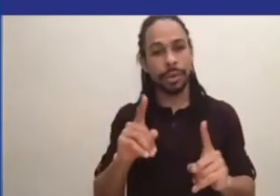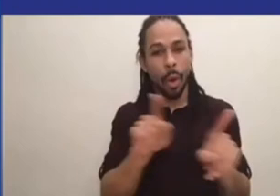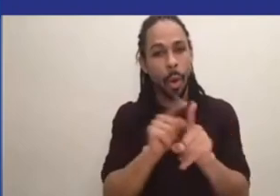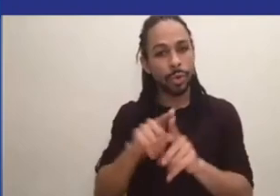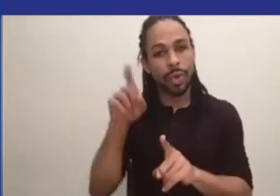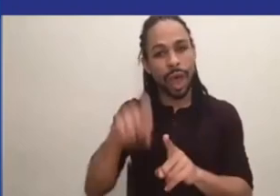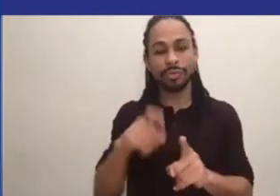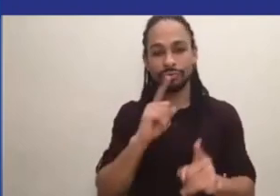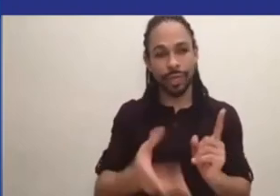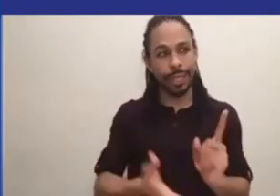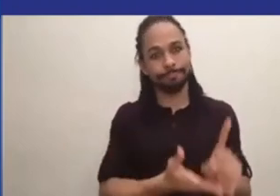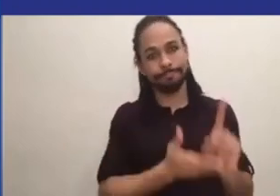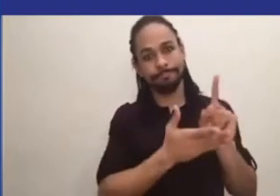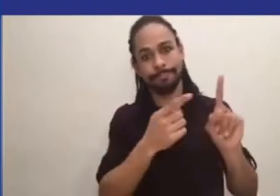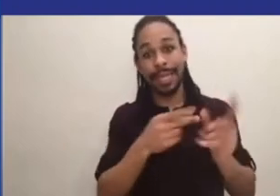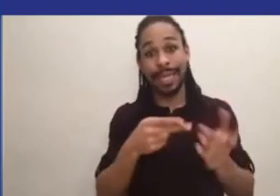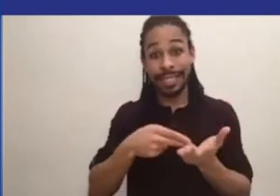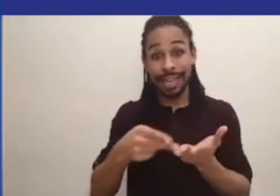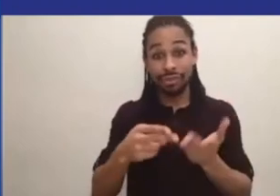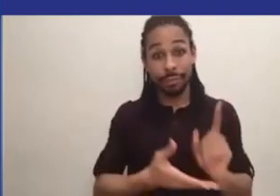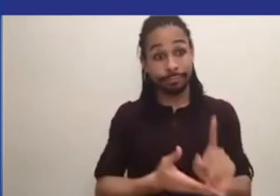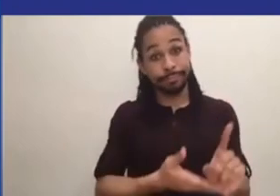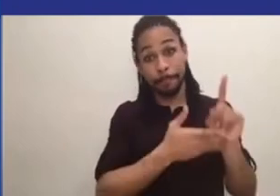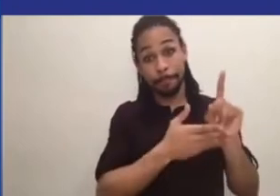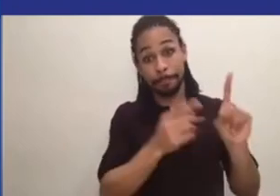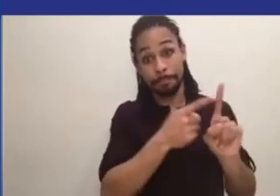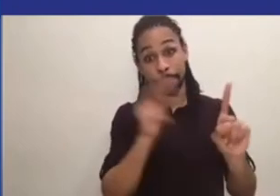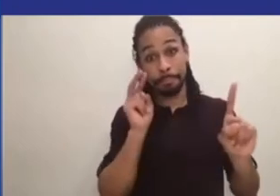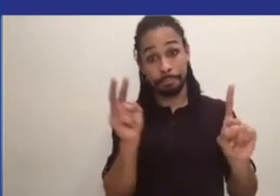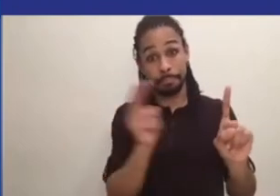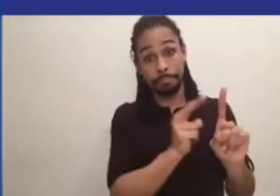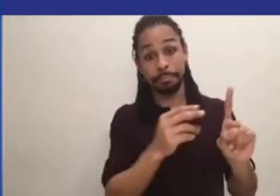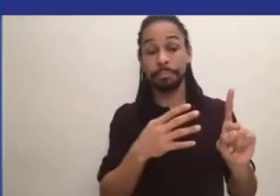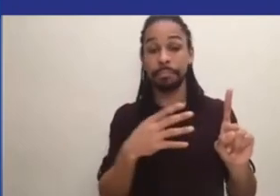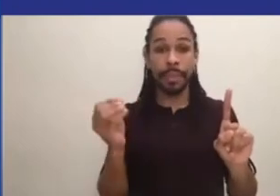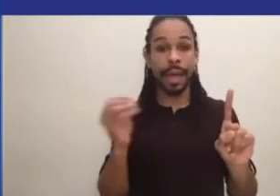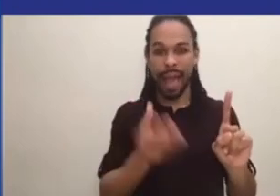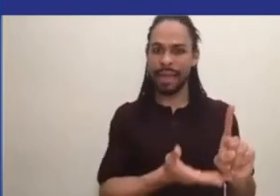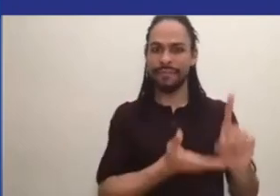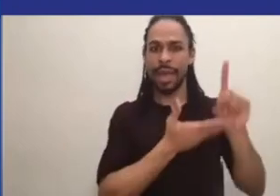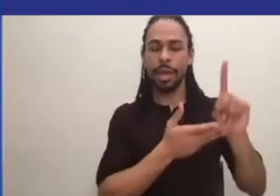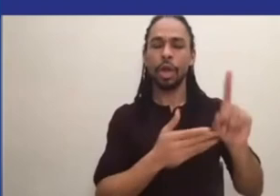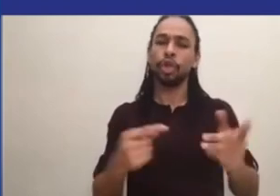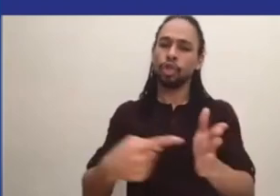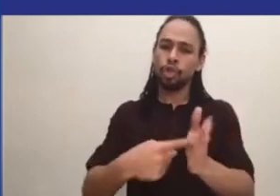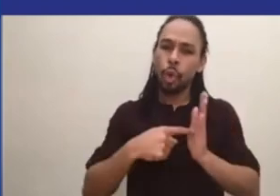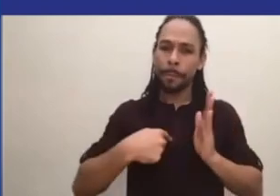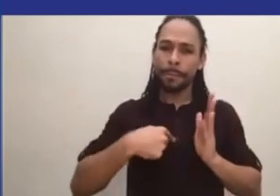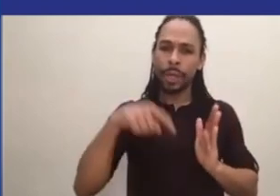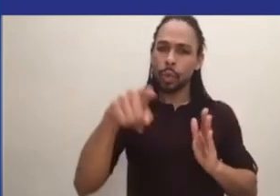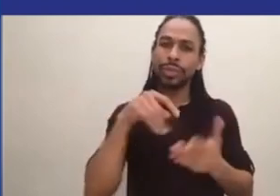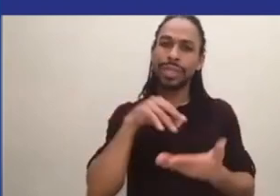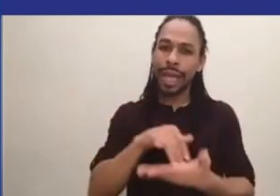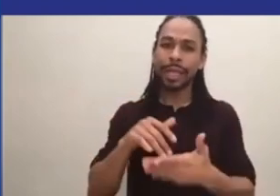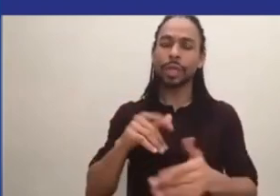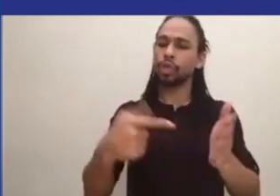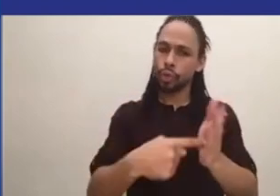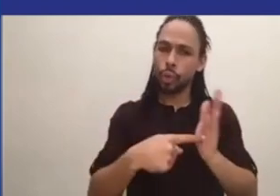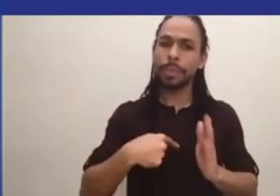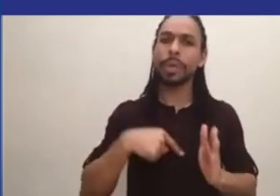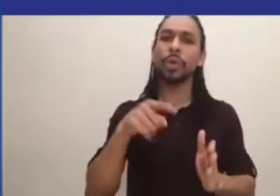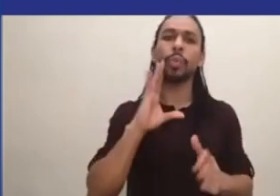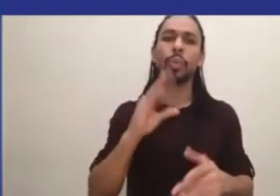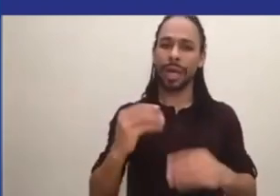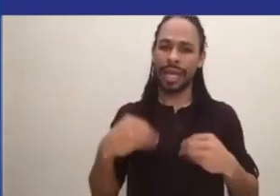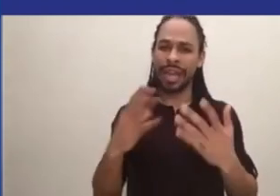and elevate it, you know? Like, show me that you studied, show me that you're gonna give your best line yet, show me